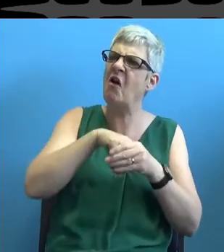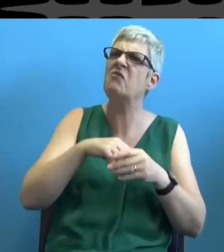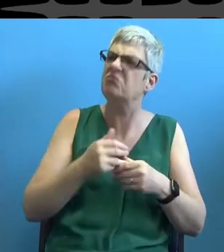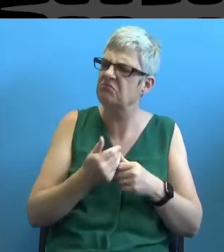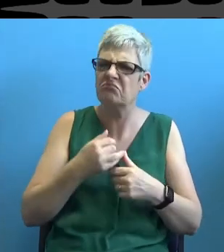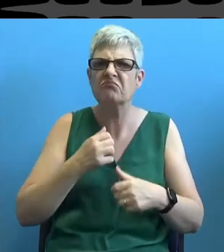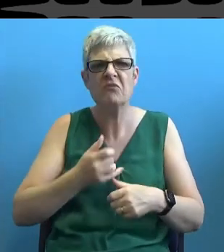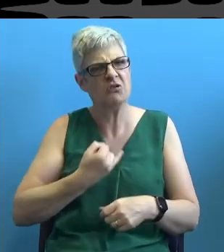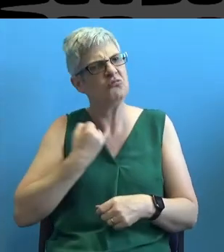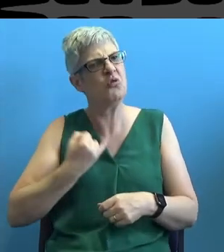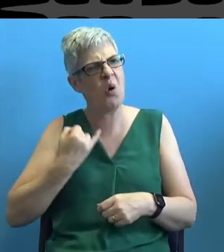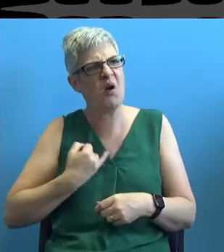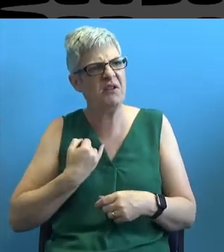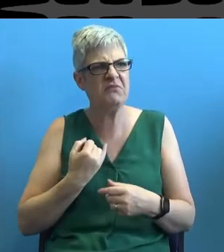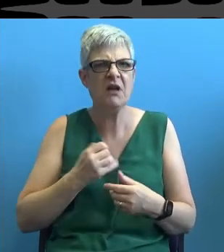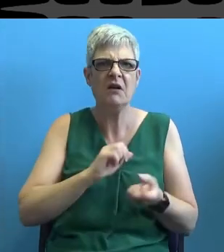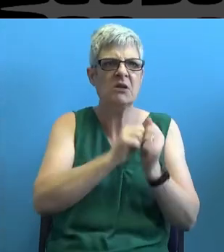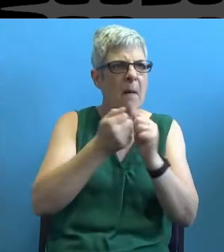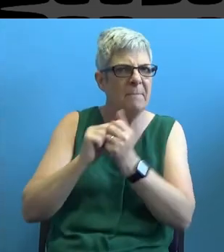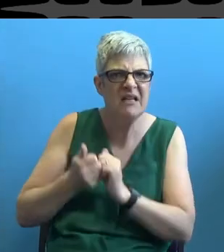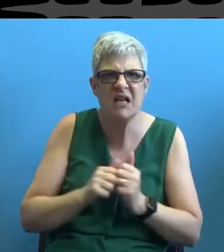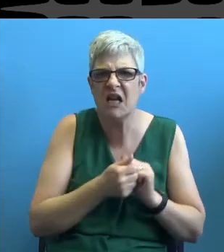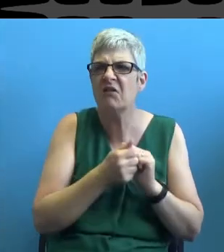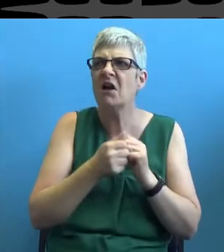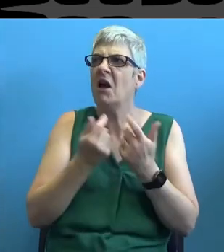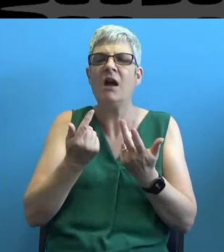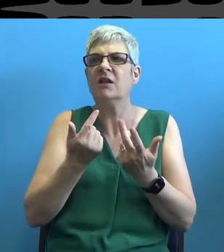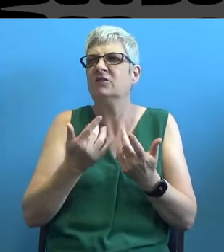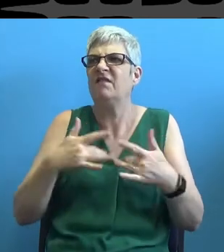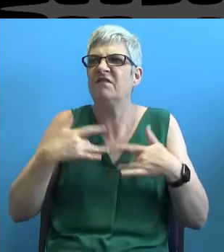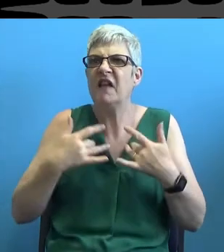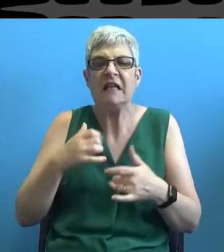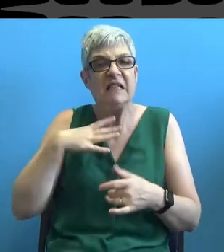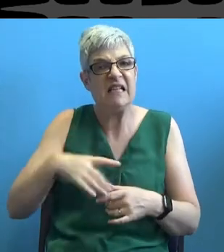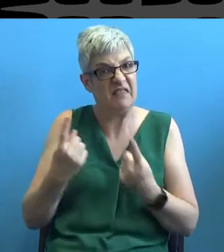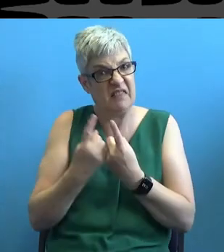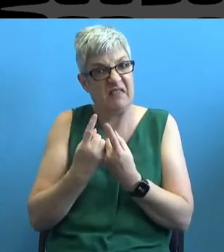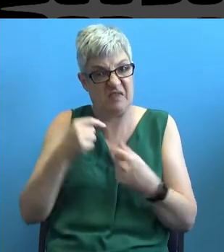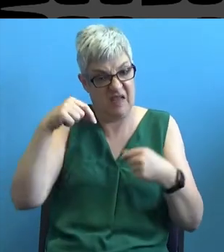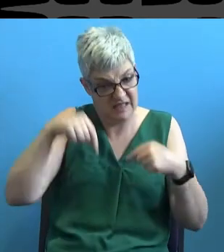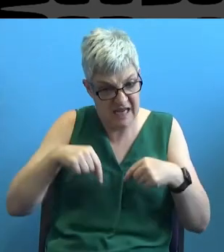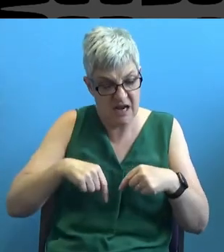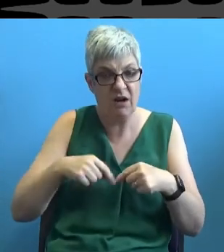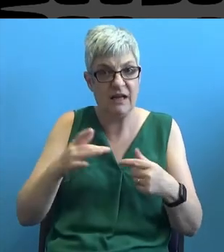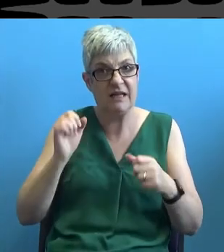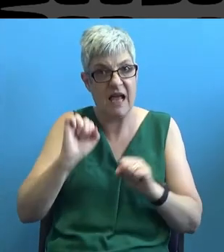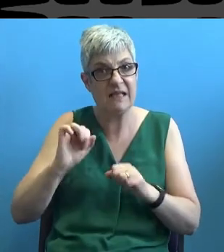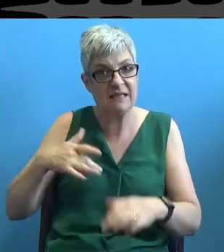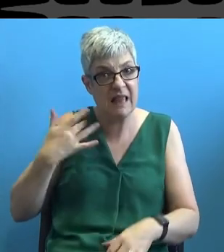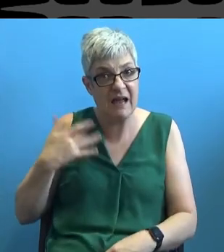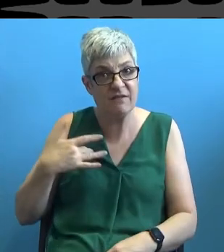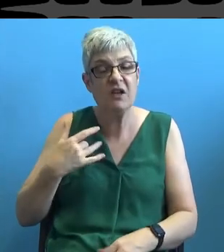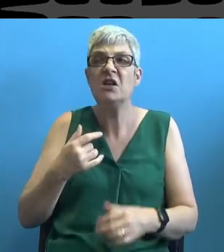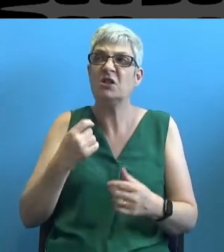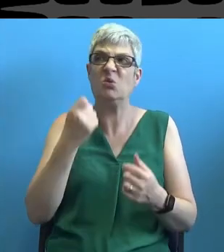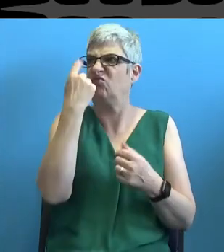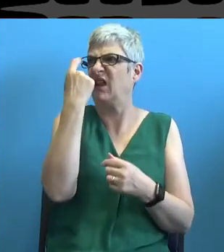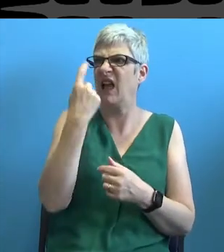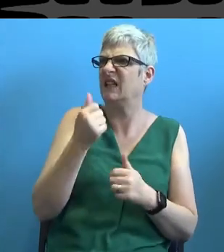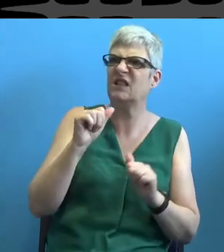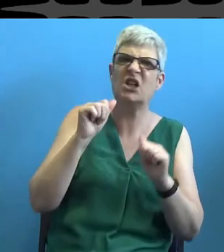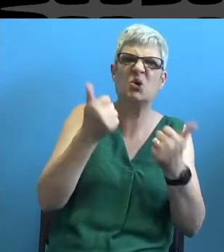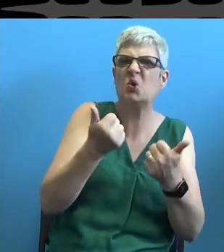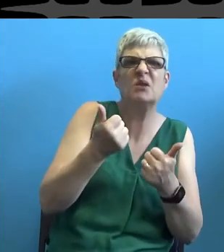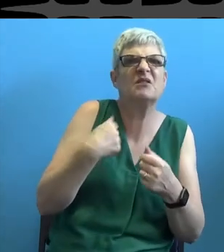company, not that he felt he needed this in his life, not that he realized he was good at it and had something to give, not these or any